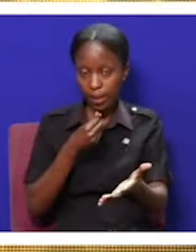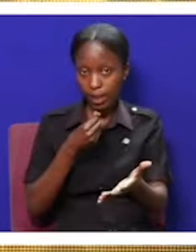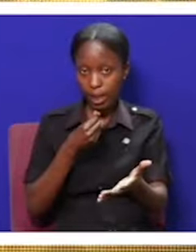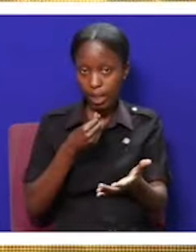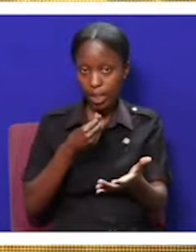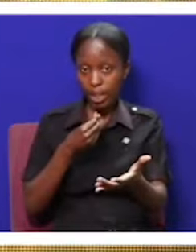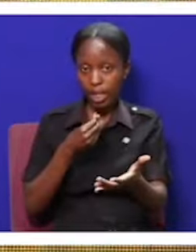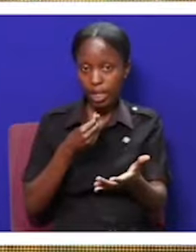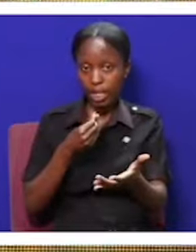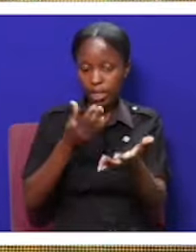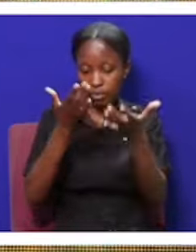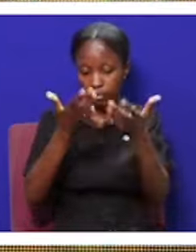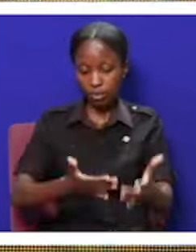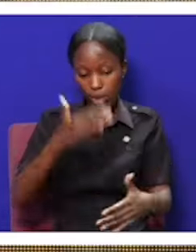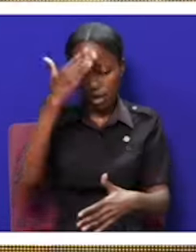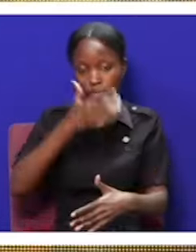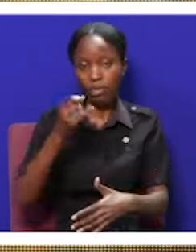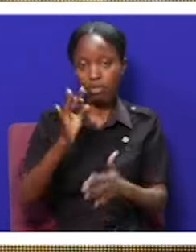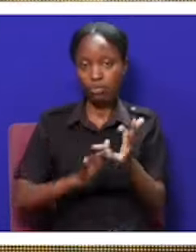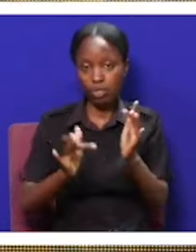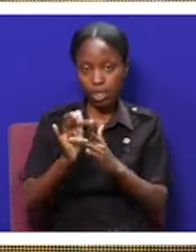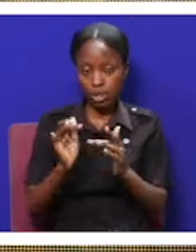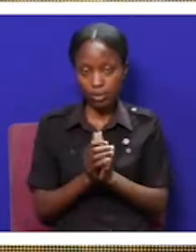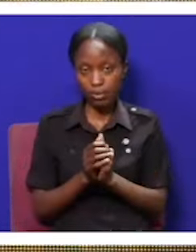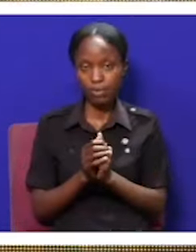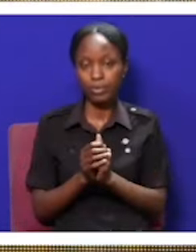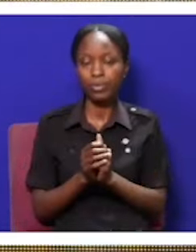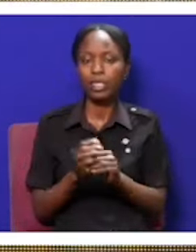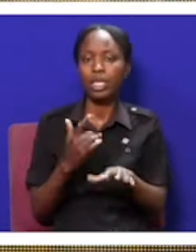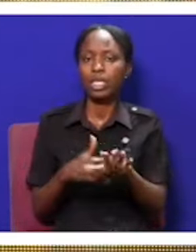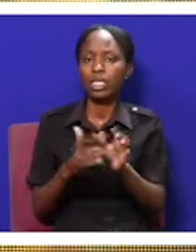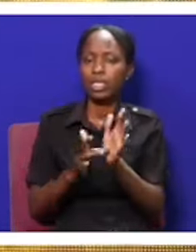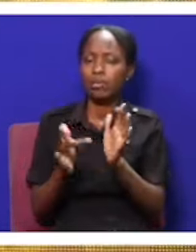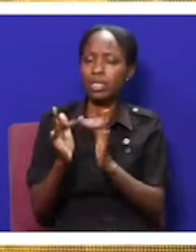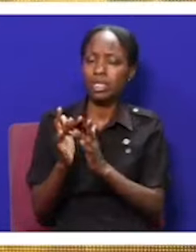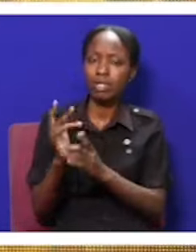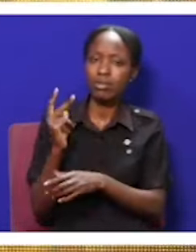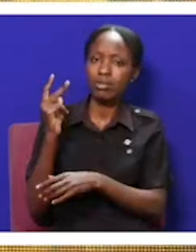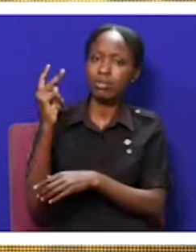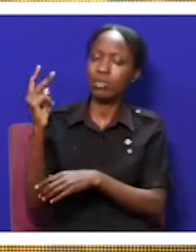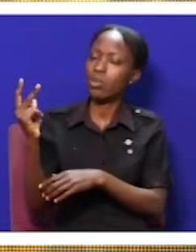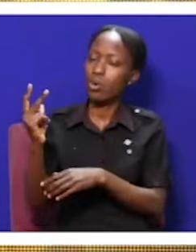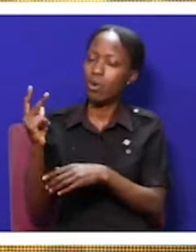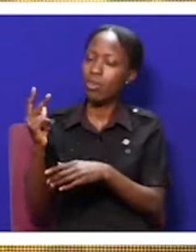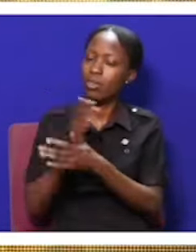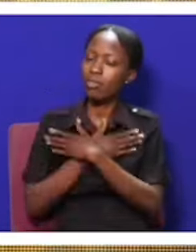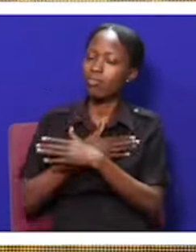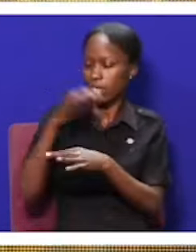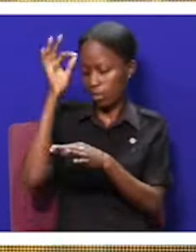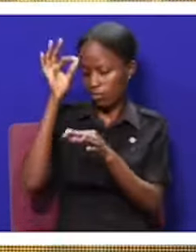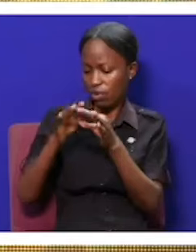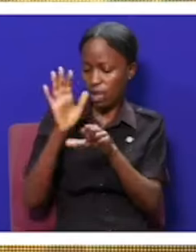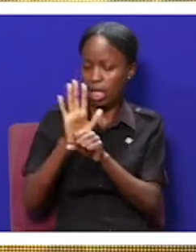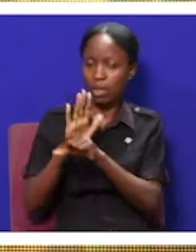group in front of Jesus. So when Jesus saw how much faith they had,